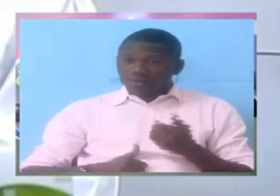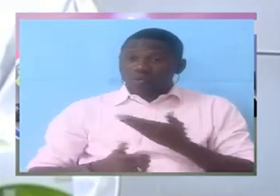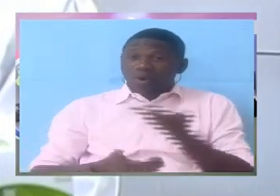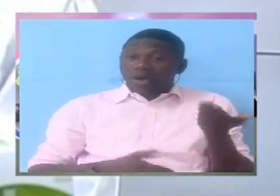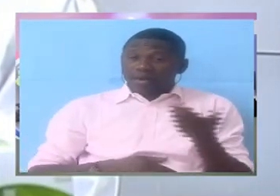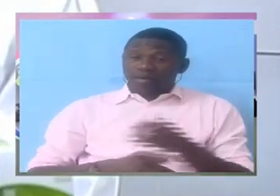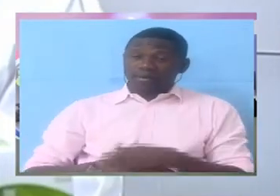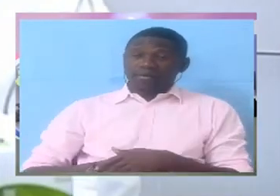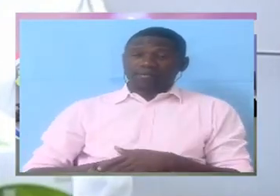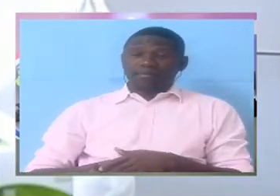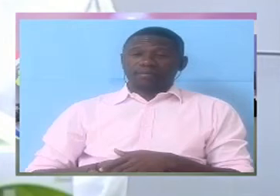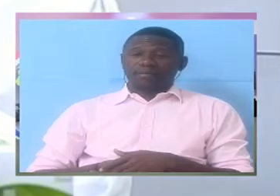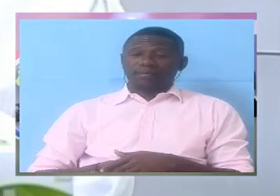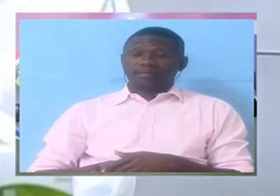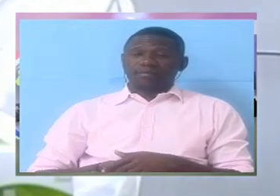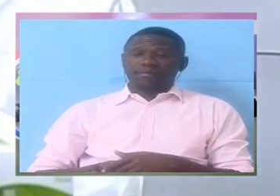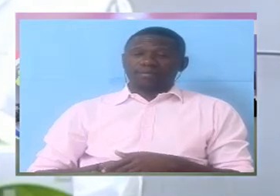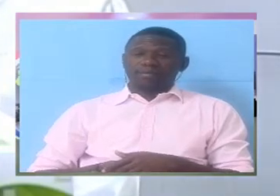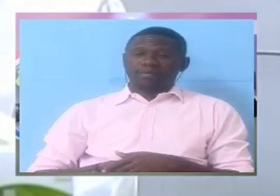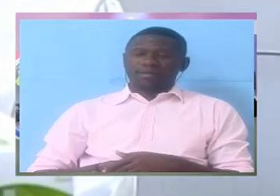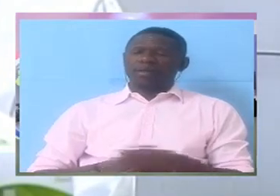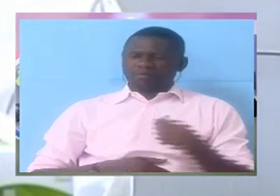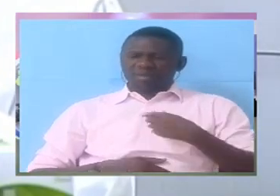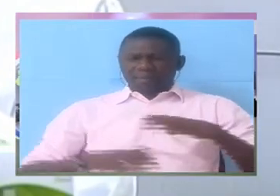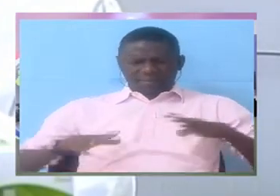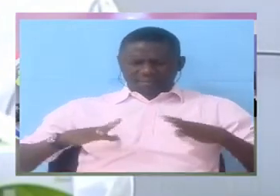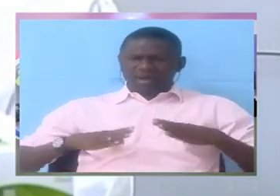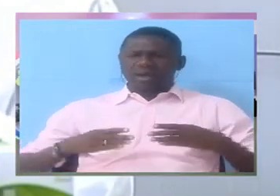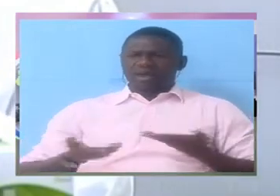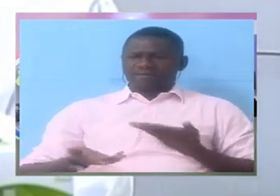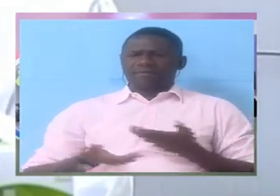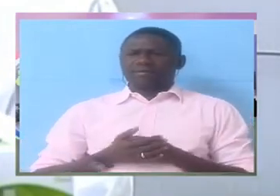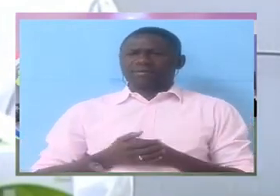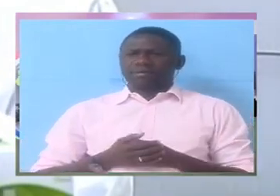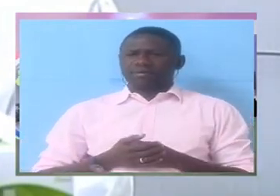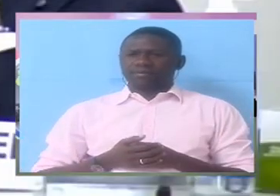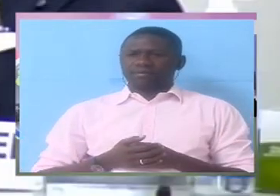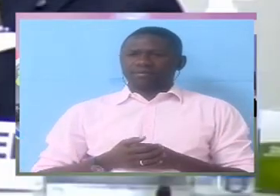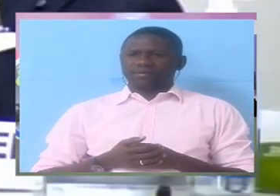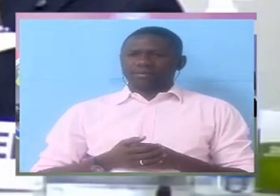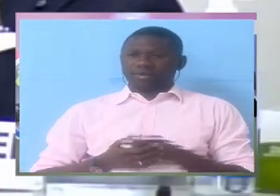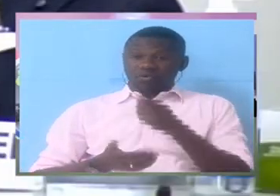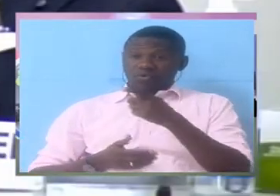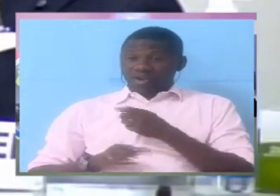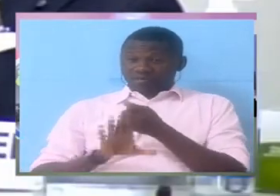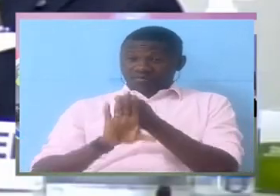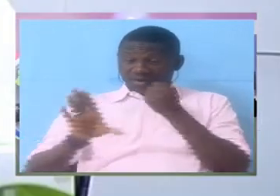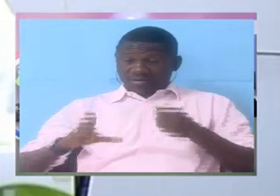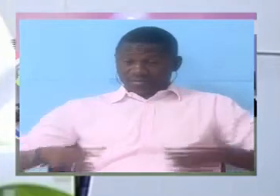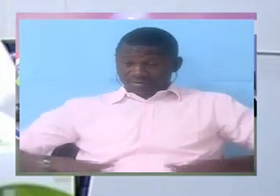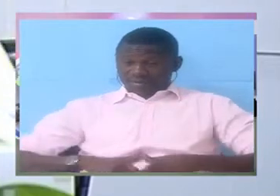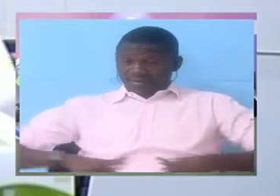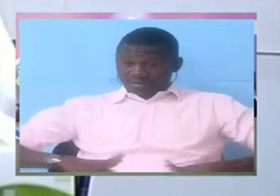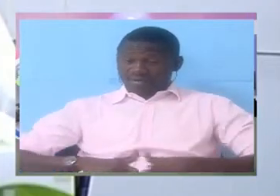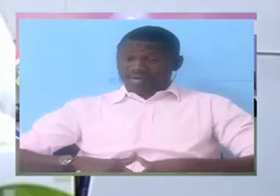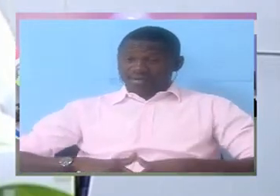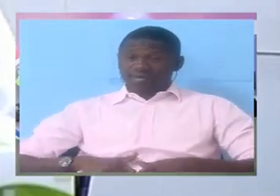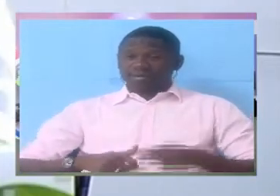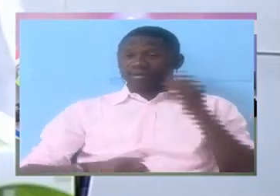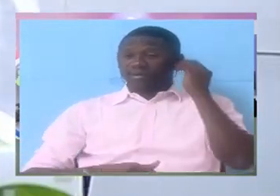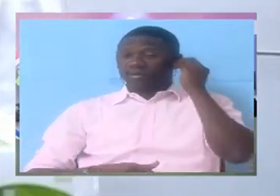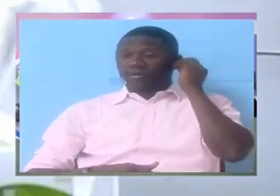You see, I was prepared for them. Nampare kamale. You had the amulet. Within that 18-yard